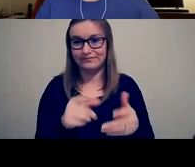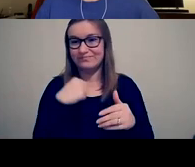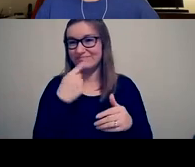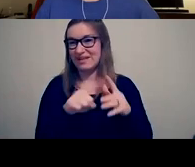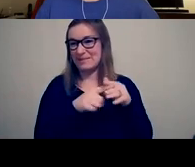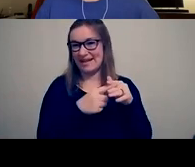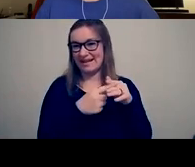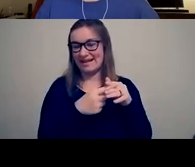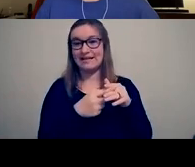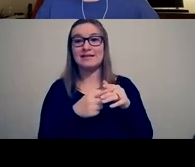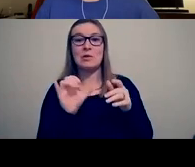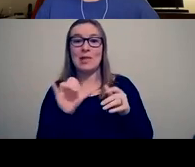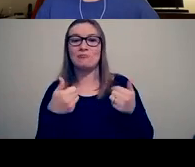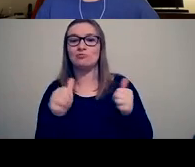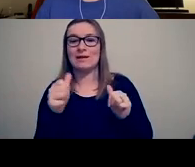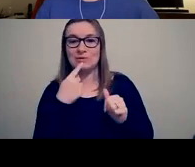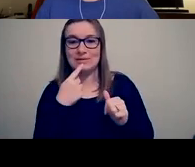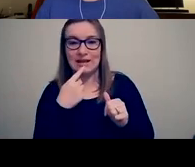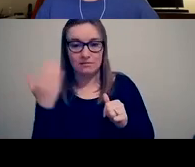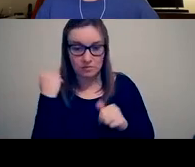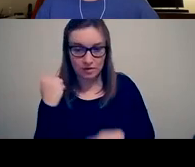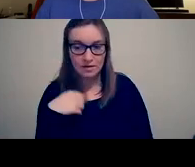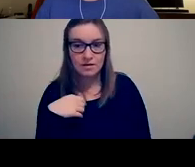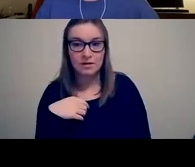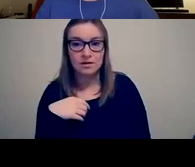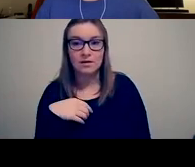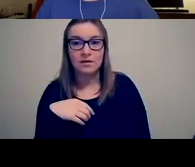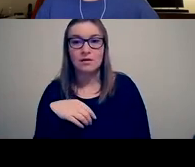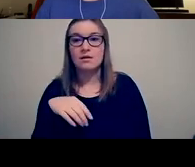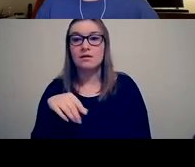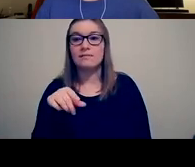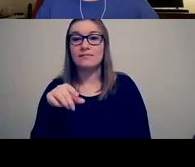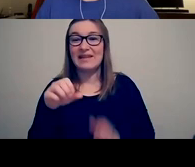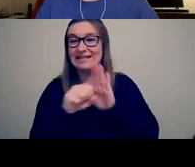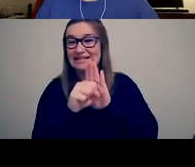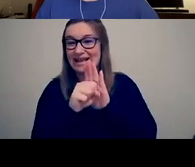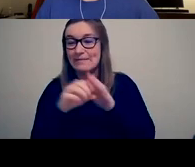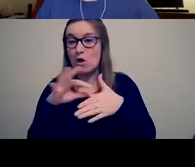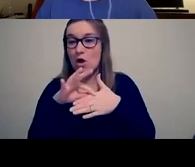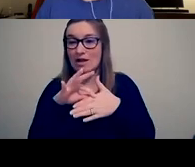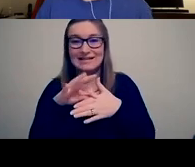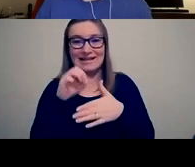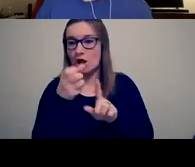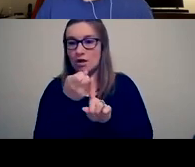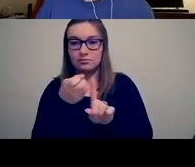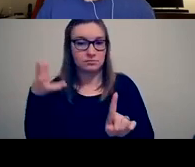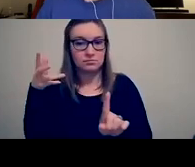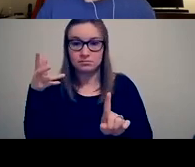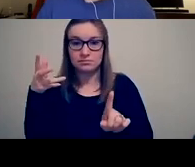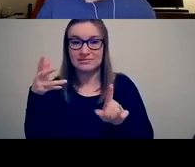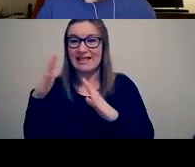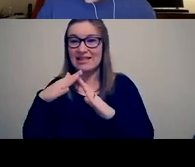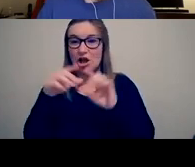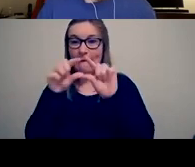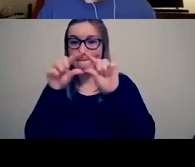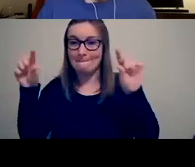Joyce. I was trying to say earlier, the boilerplate content or the sample content, it isn't really fleshed out. Up there, at the very top of the page, it